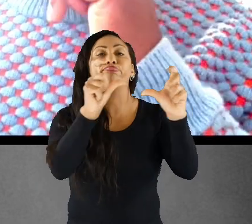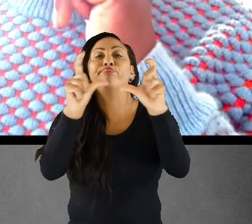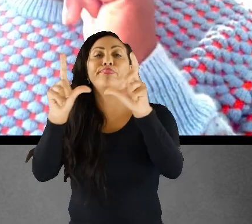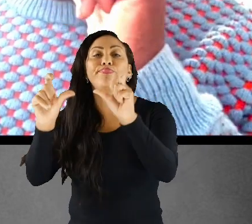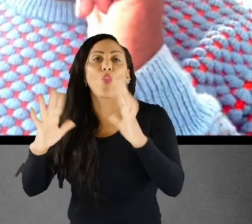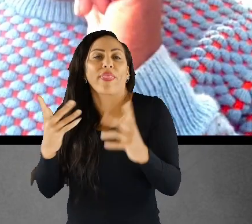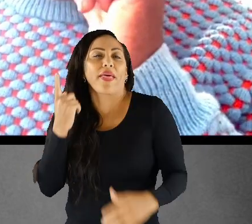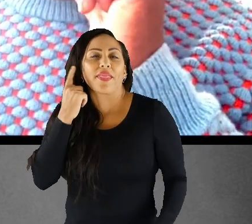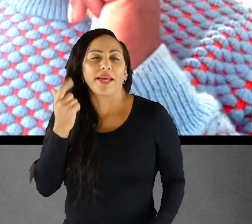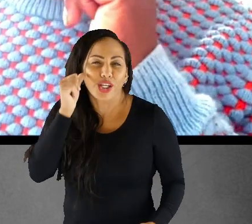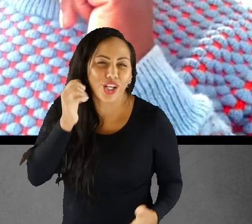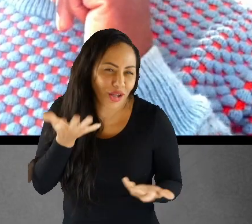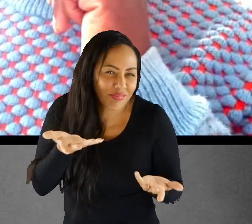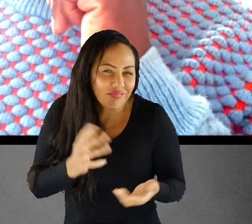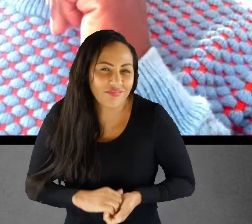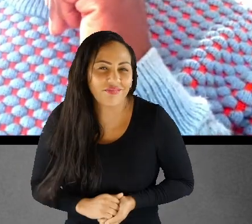and